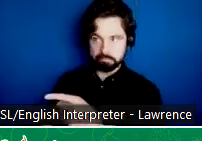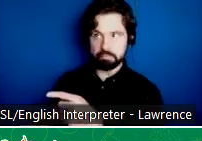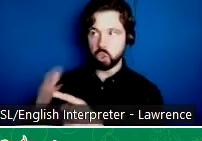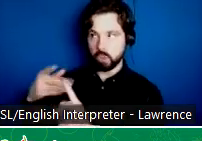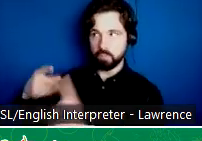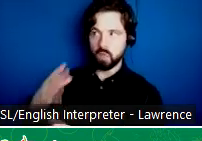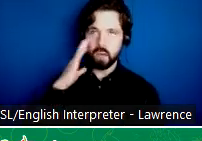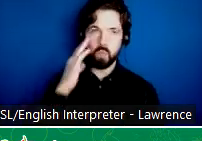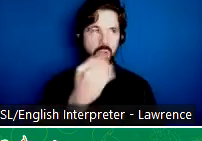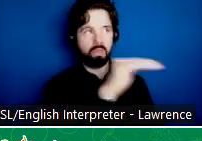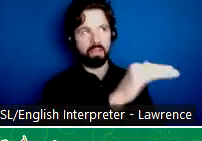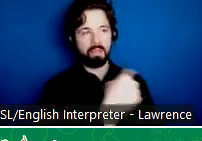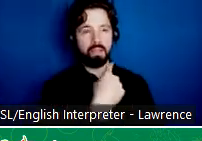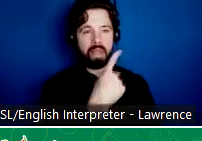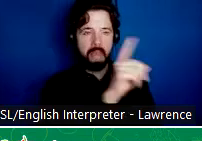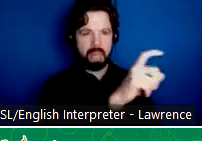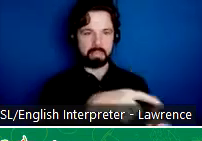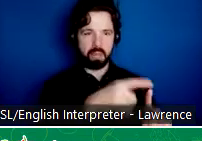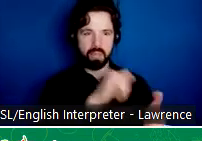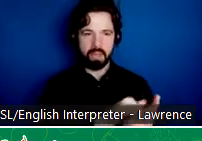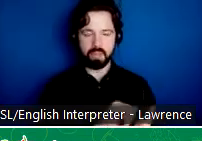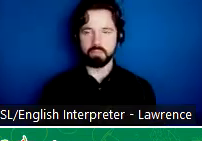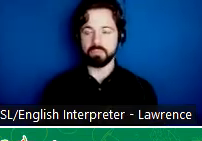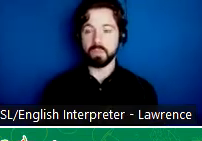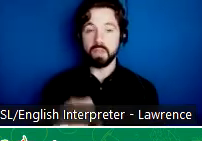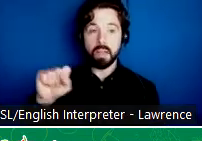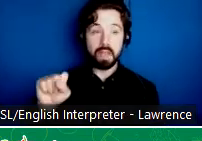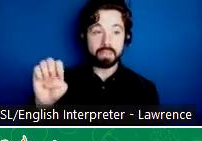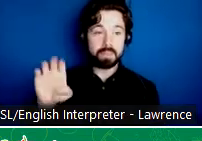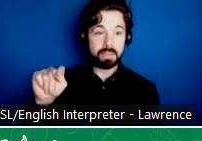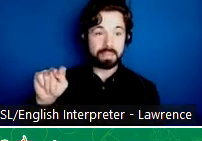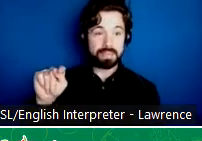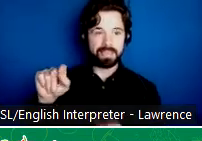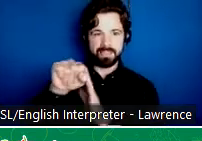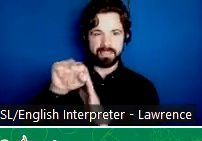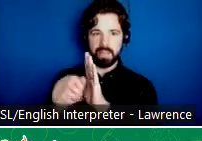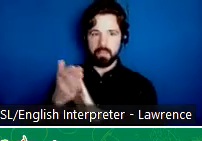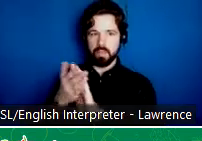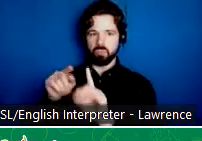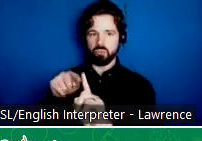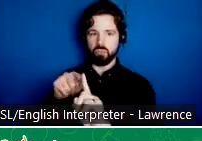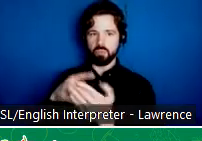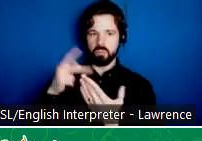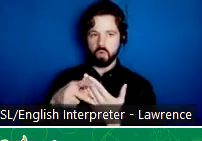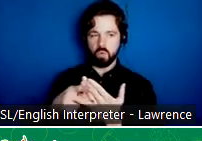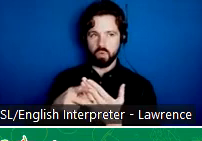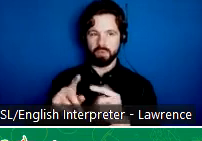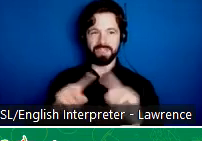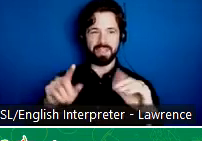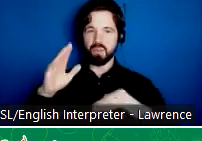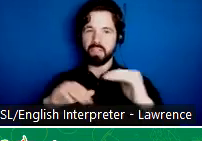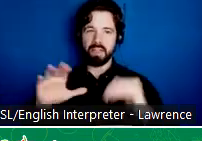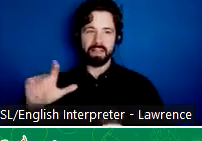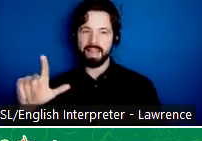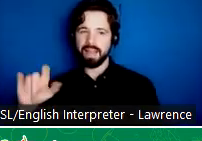to clarify that Summer EBT is a state-administered program, which is different than CalFresh, CalWorks,